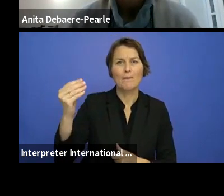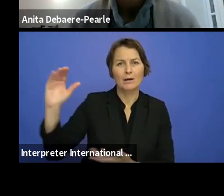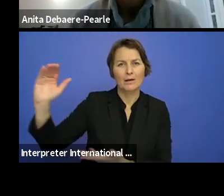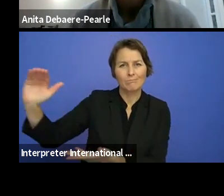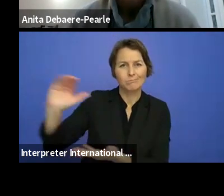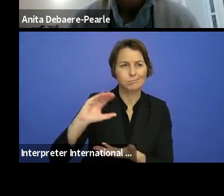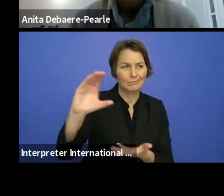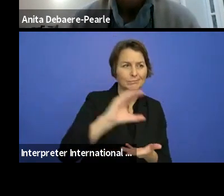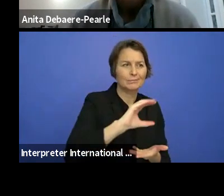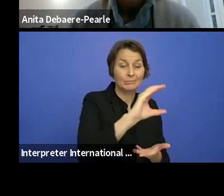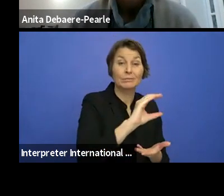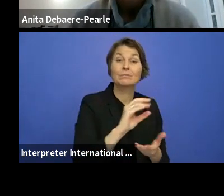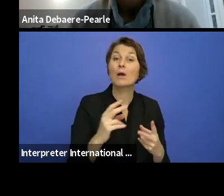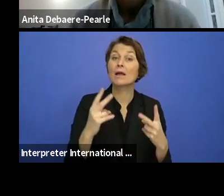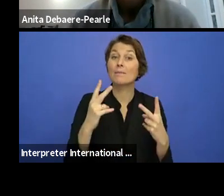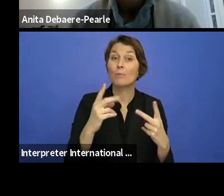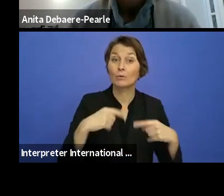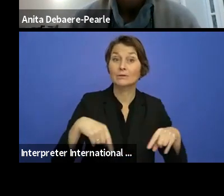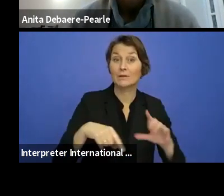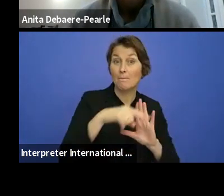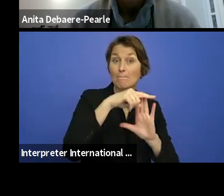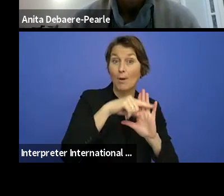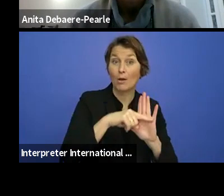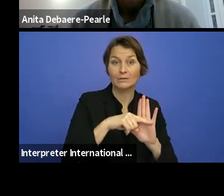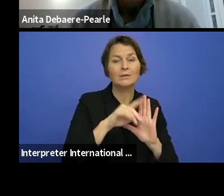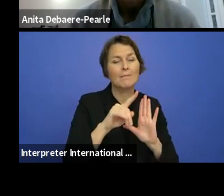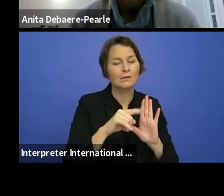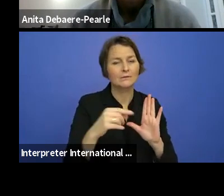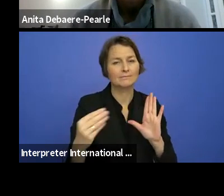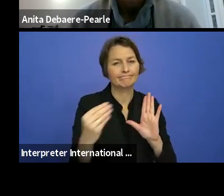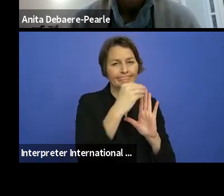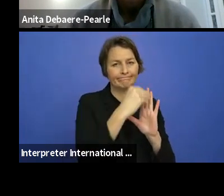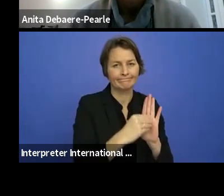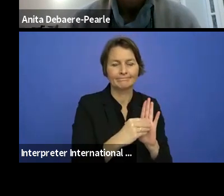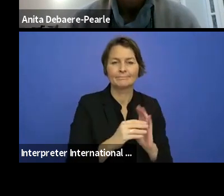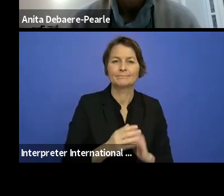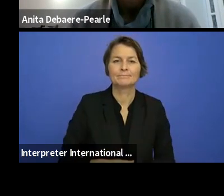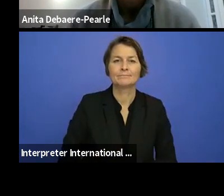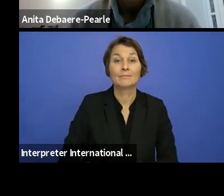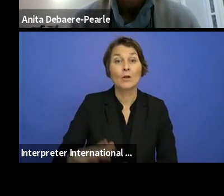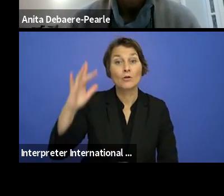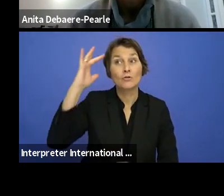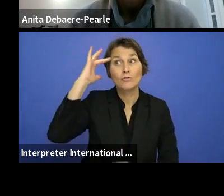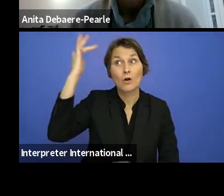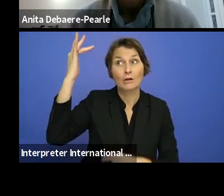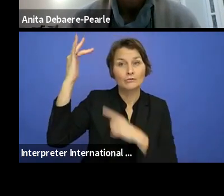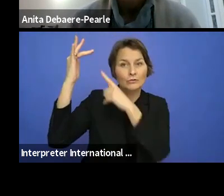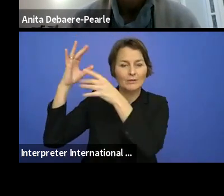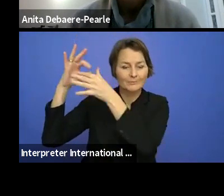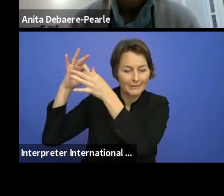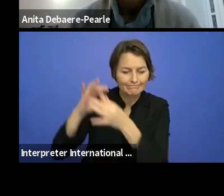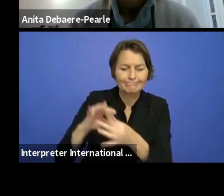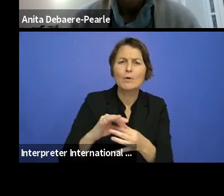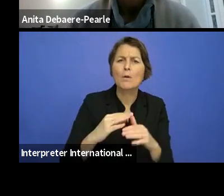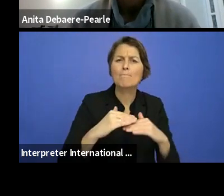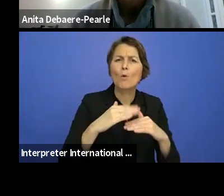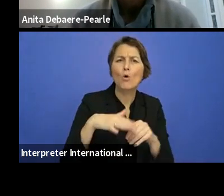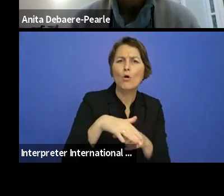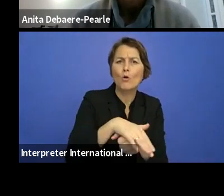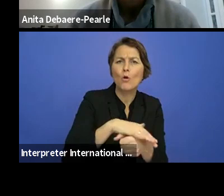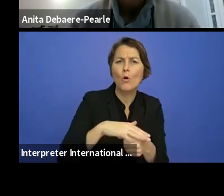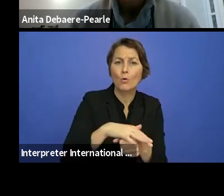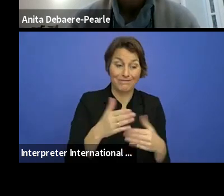in policies. And I think culture has to be more local, mostly in this time, because